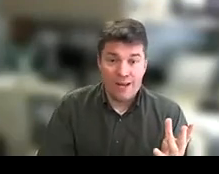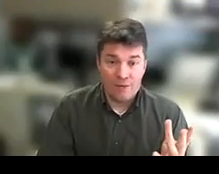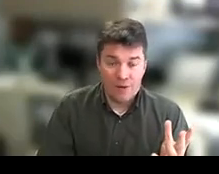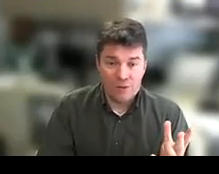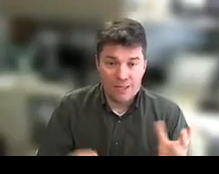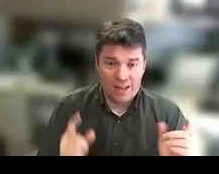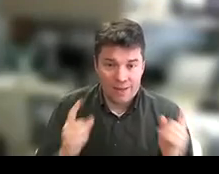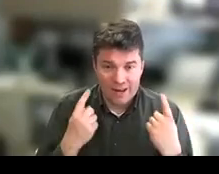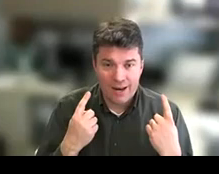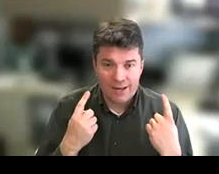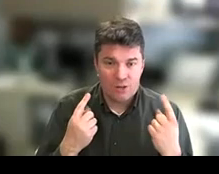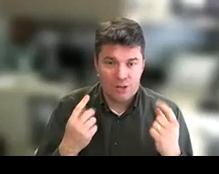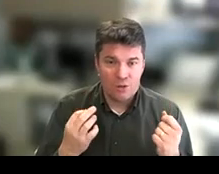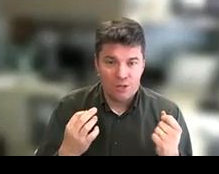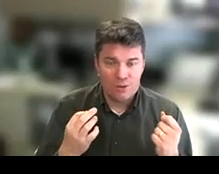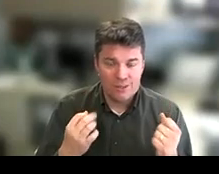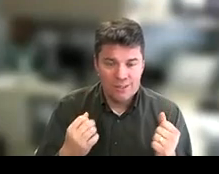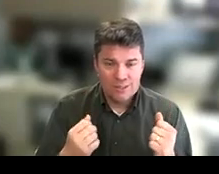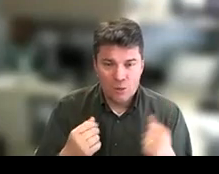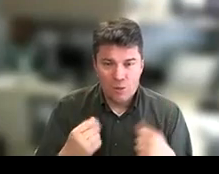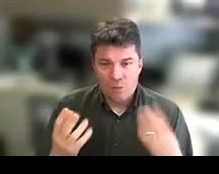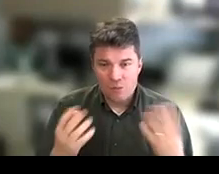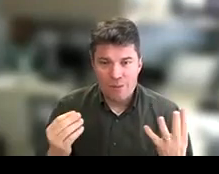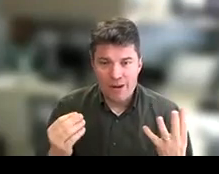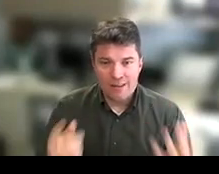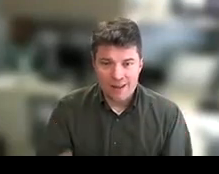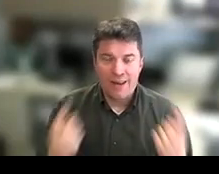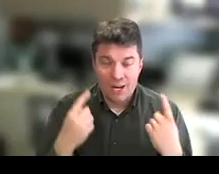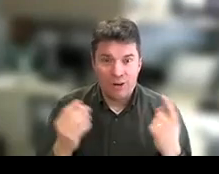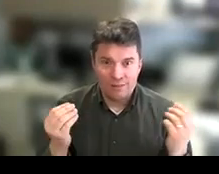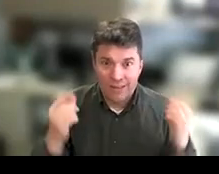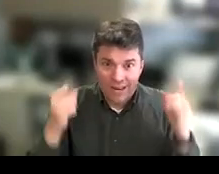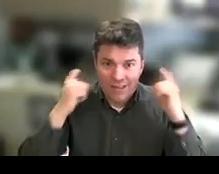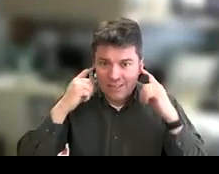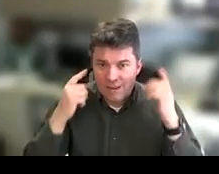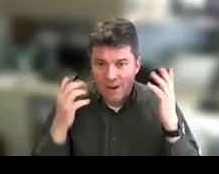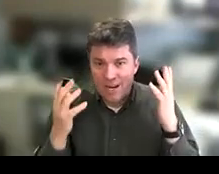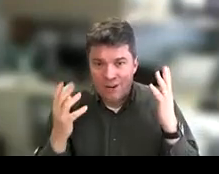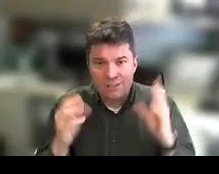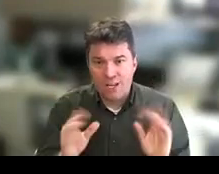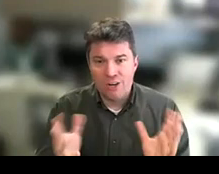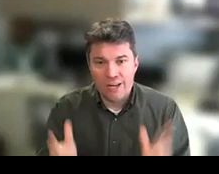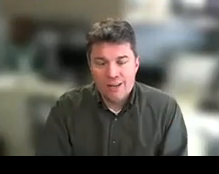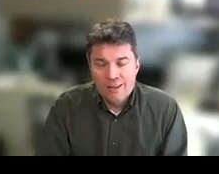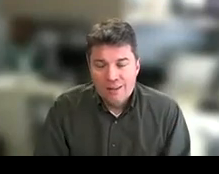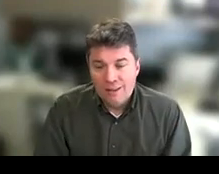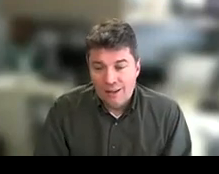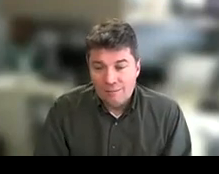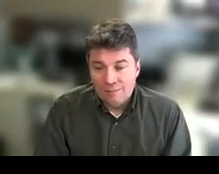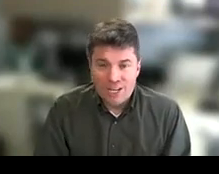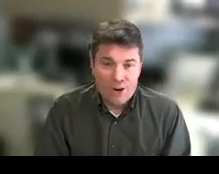going through my telephone because I have it connected to the Bluetooth. So when someone speaks, I can hear it inside my ears